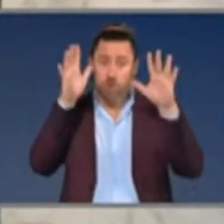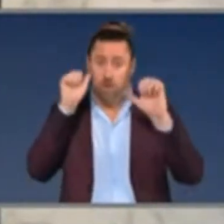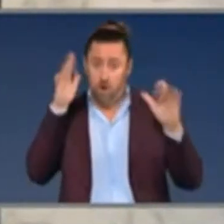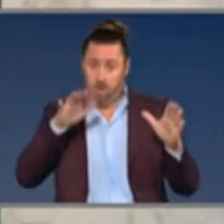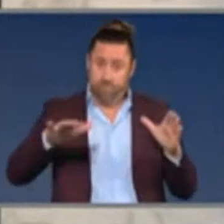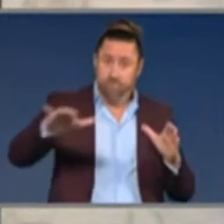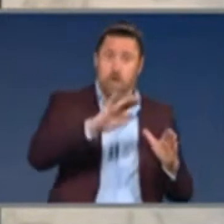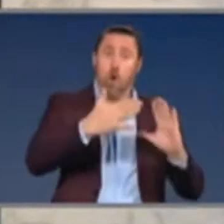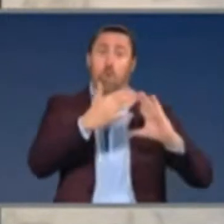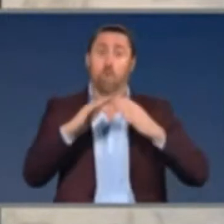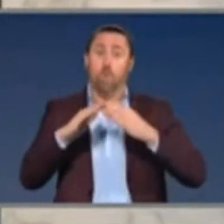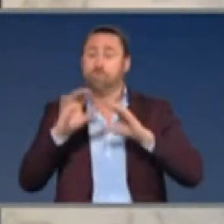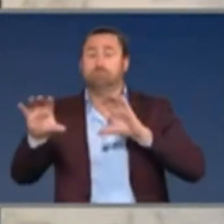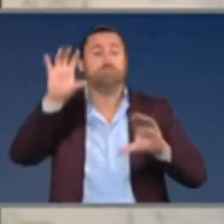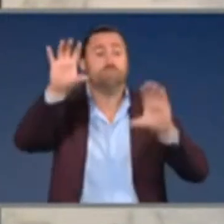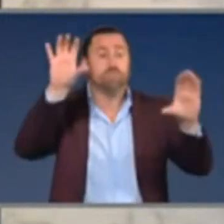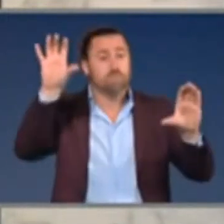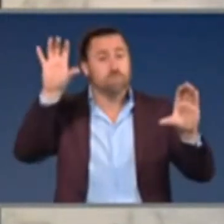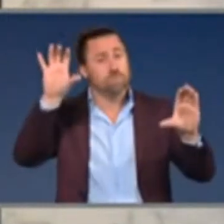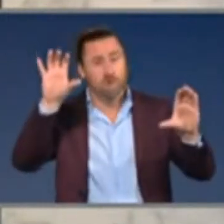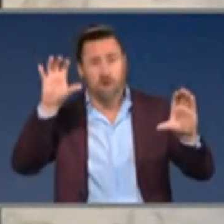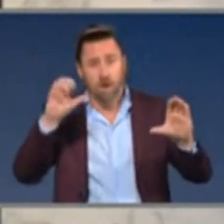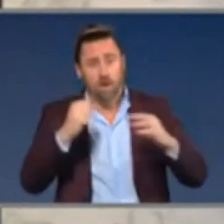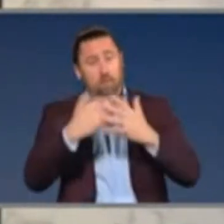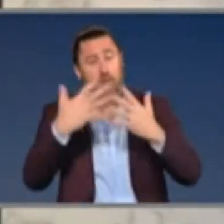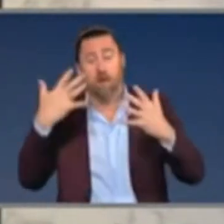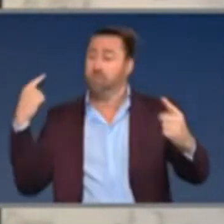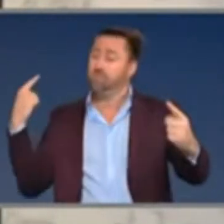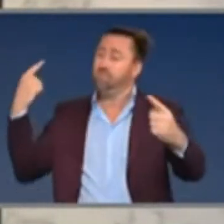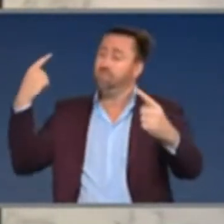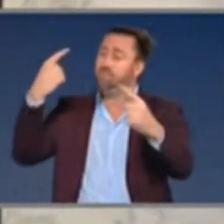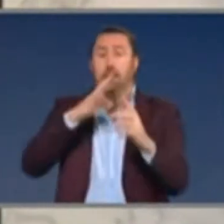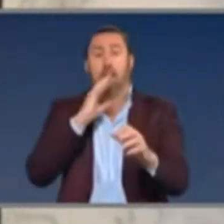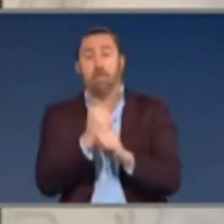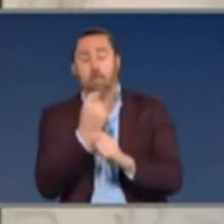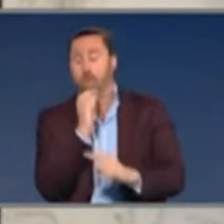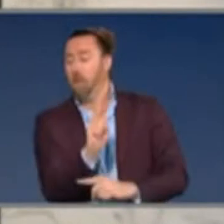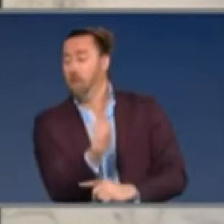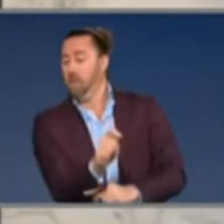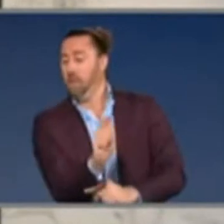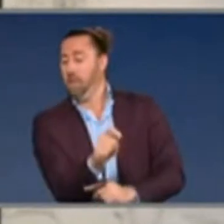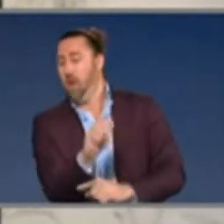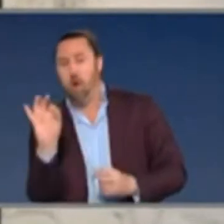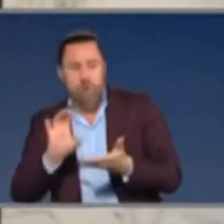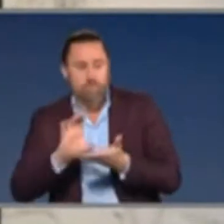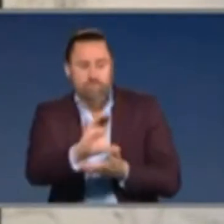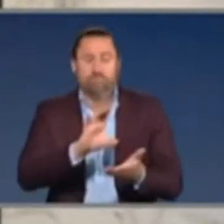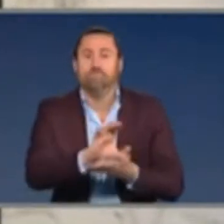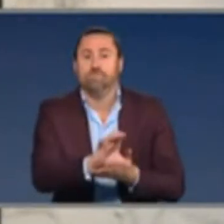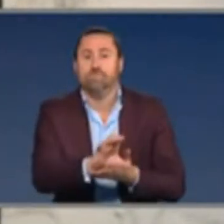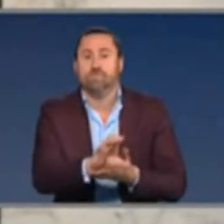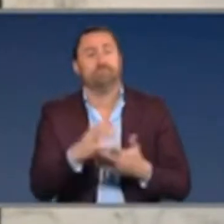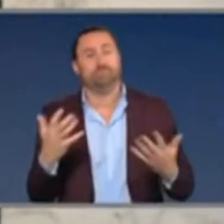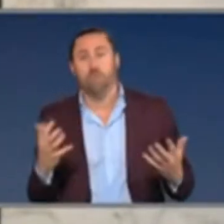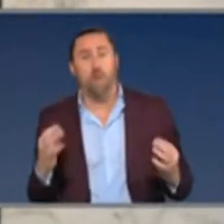Islander communities, there's been a long history of underinvestment by governments, and we're dealing with that legacy, and